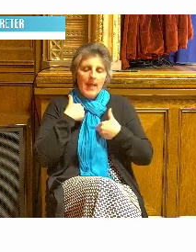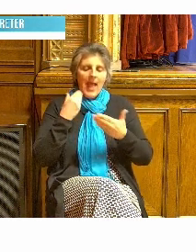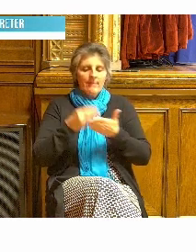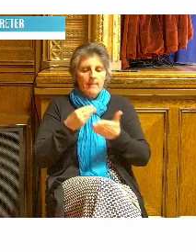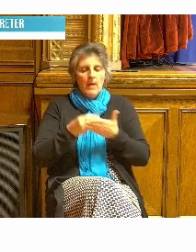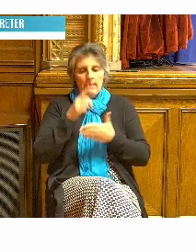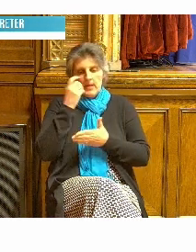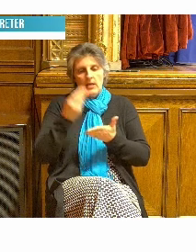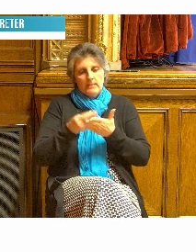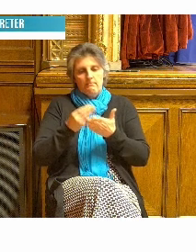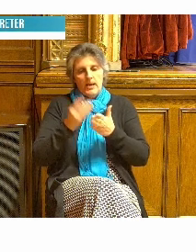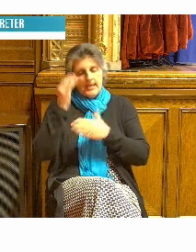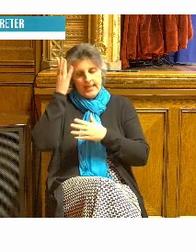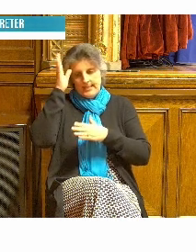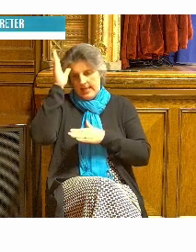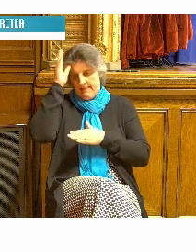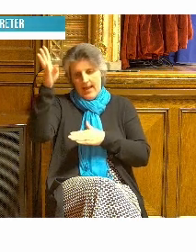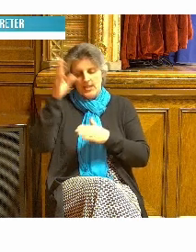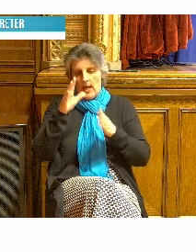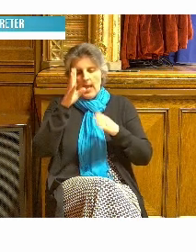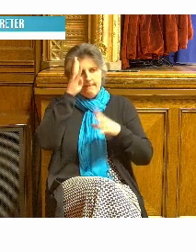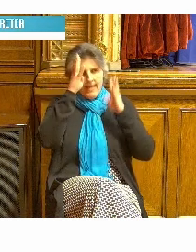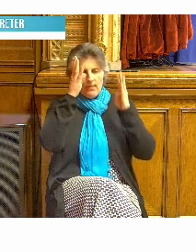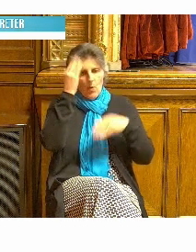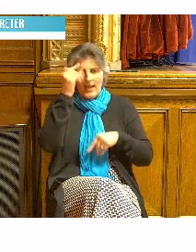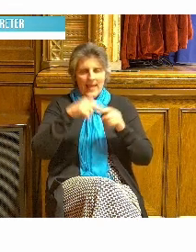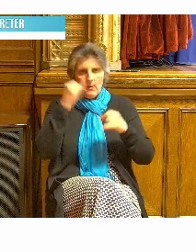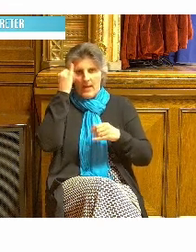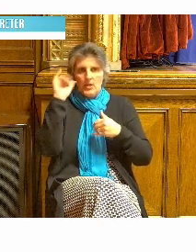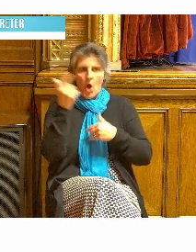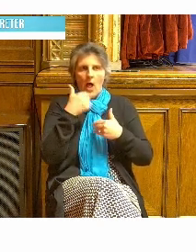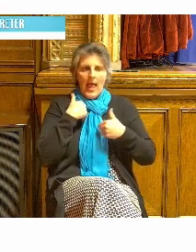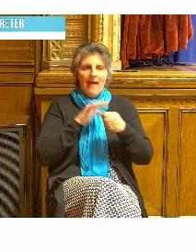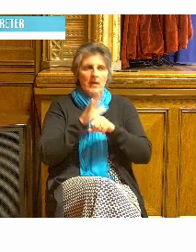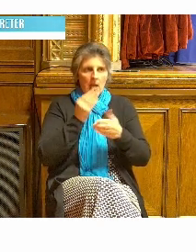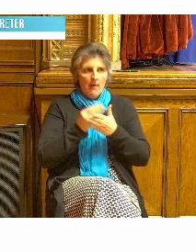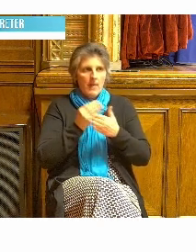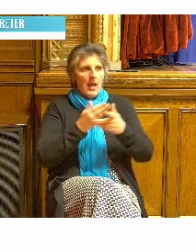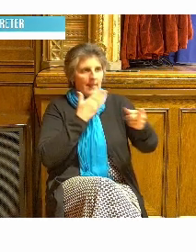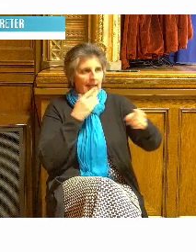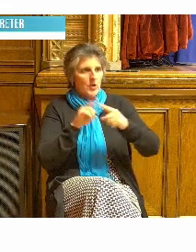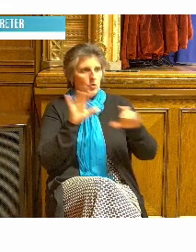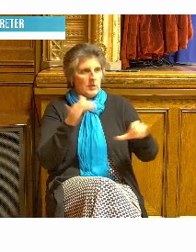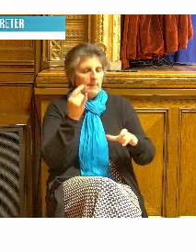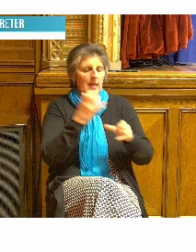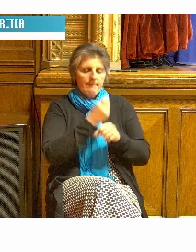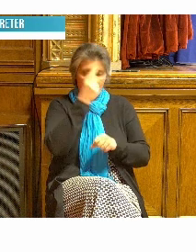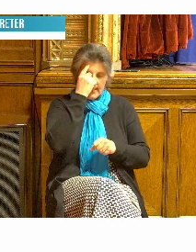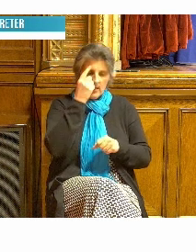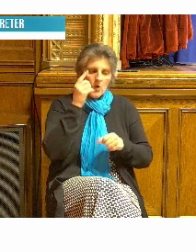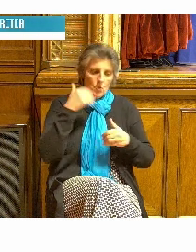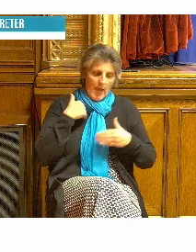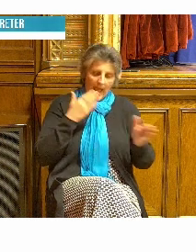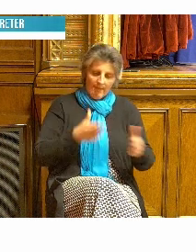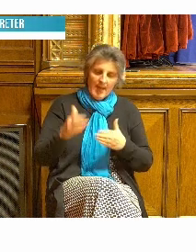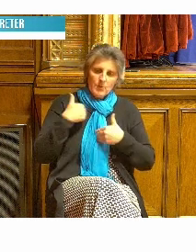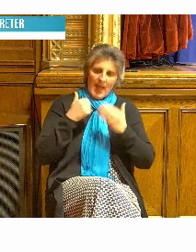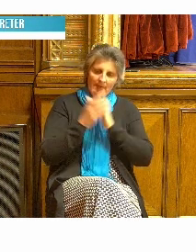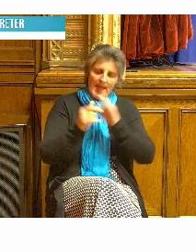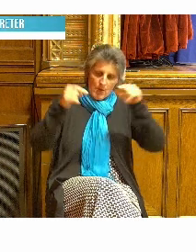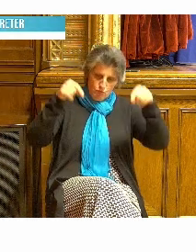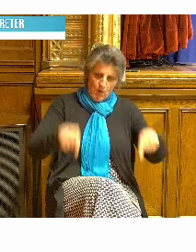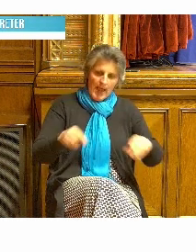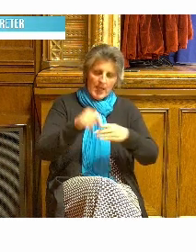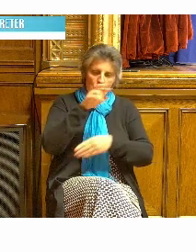money because money is imaginary and made up. And why can't we imagine that everybody has enough money to do stuff that makes sense when we got the plans and the talent right here